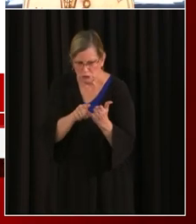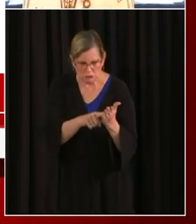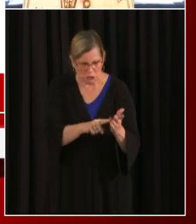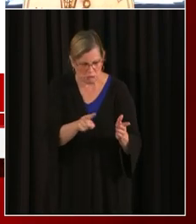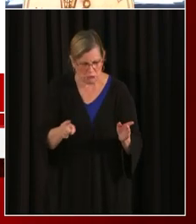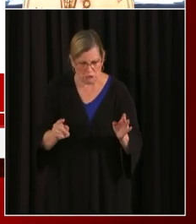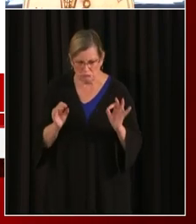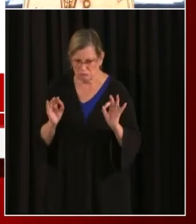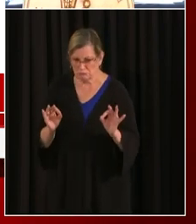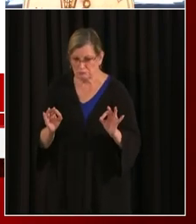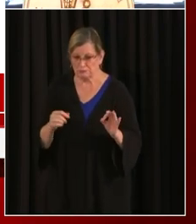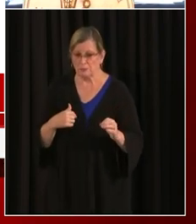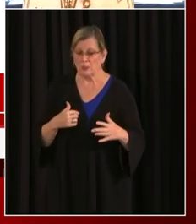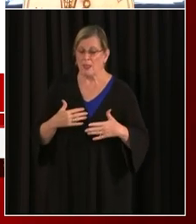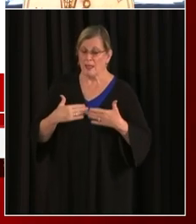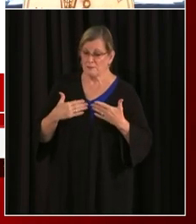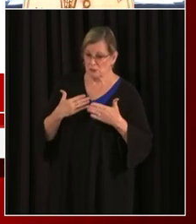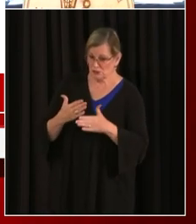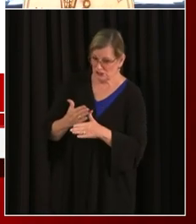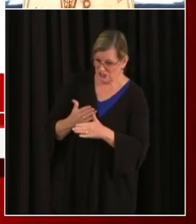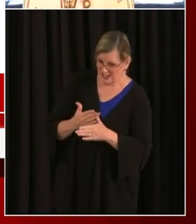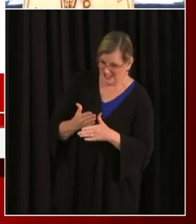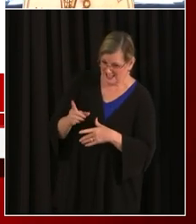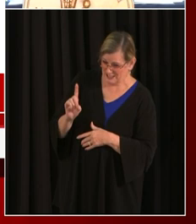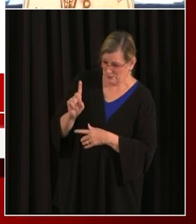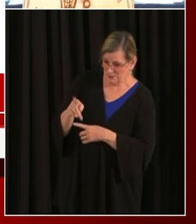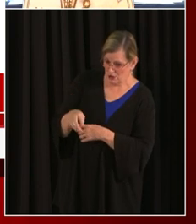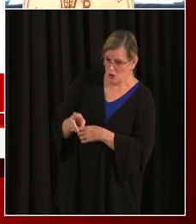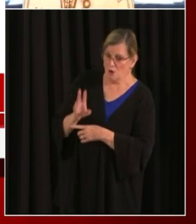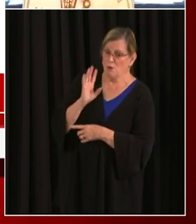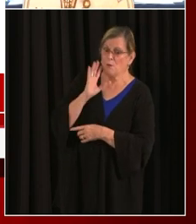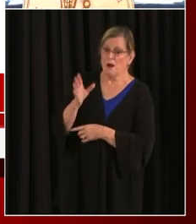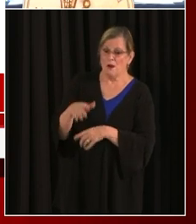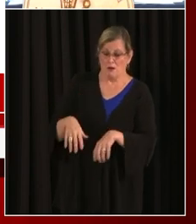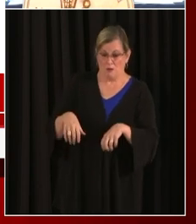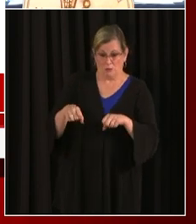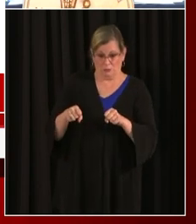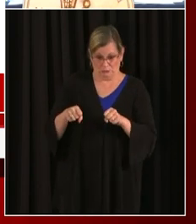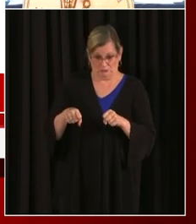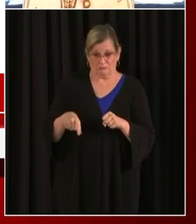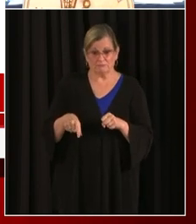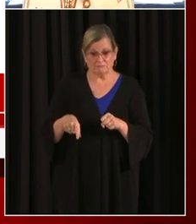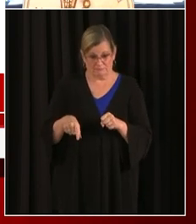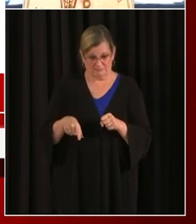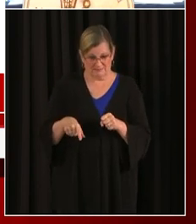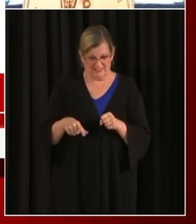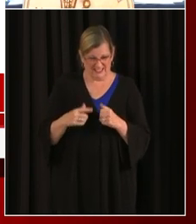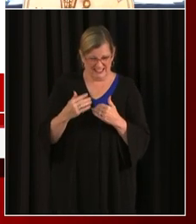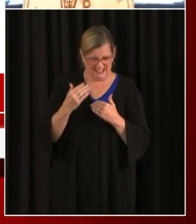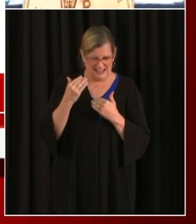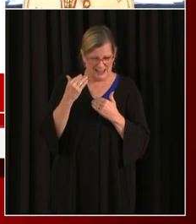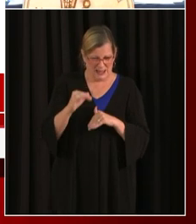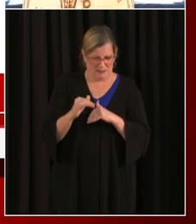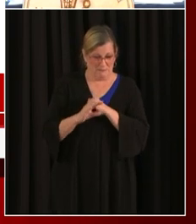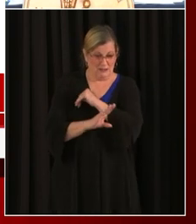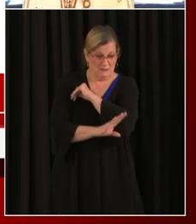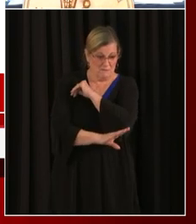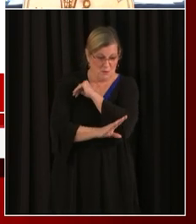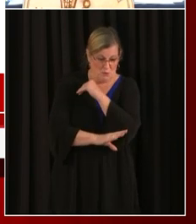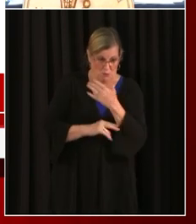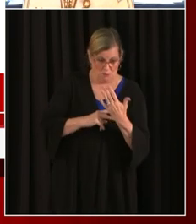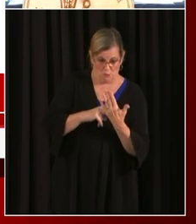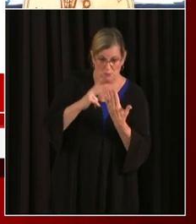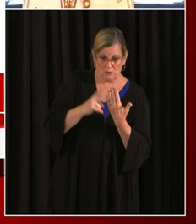we're happy to share that DPR will again offer limited fall programming to DC